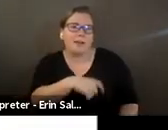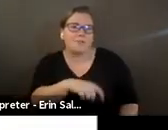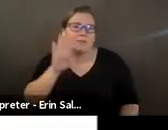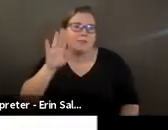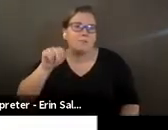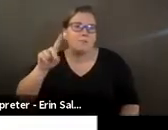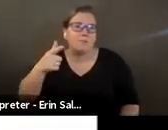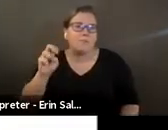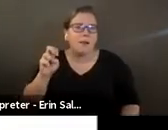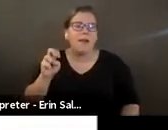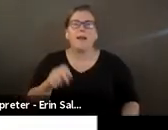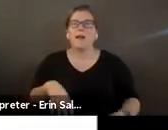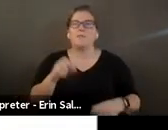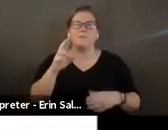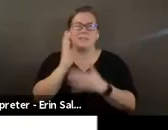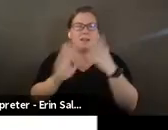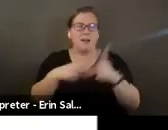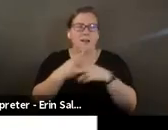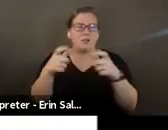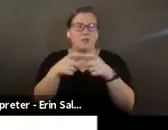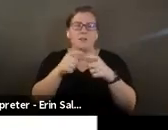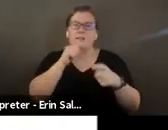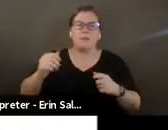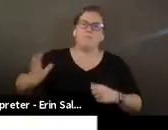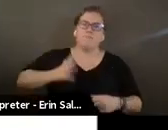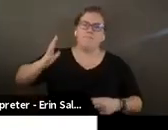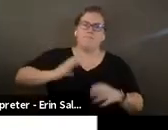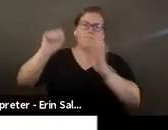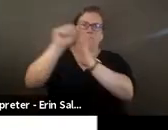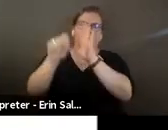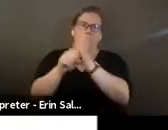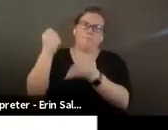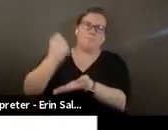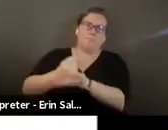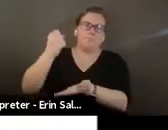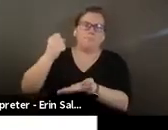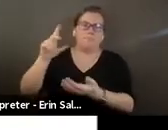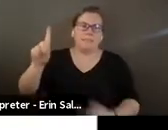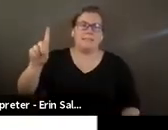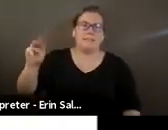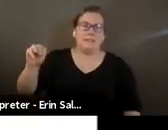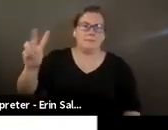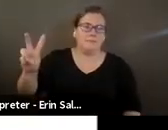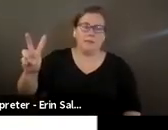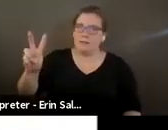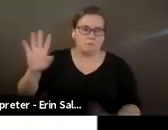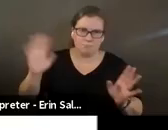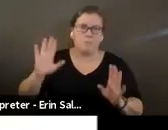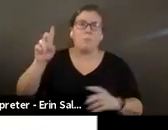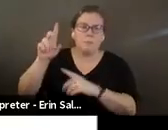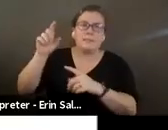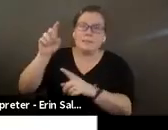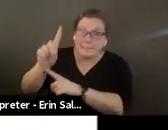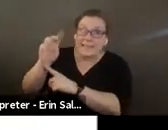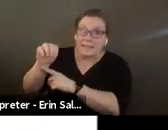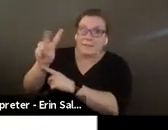some sort of card that is not an official DMV issued ID. We